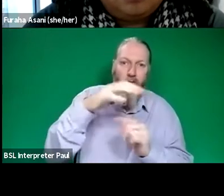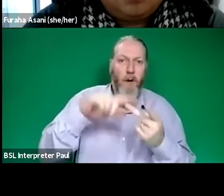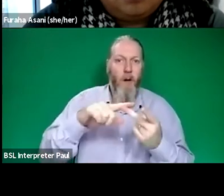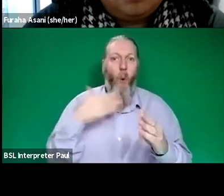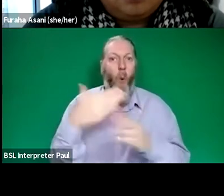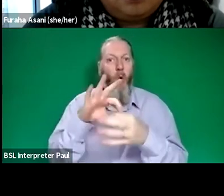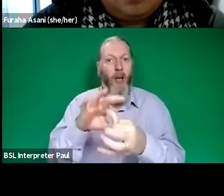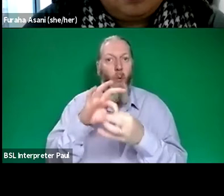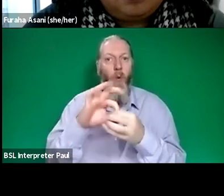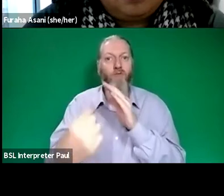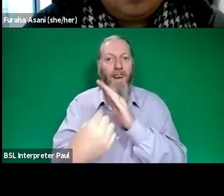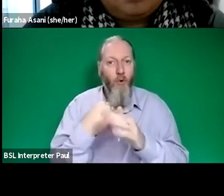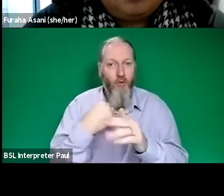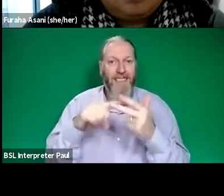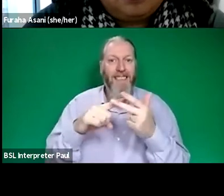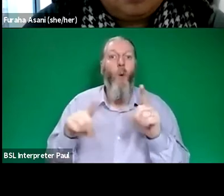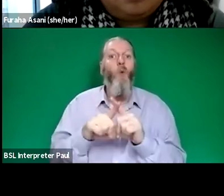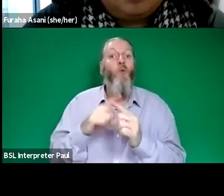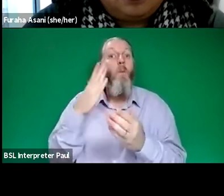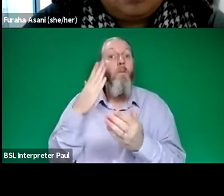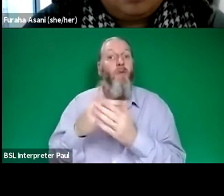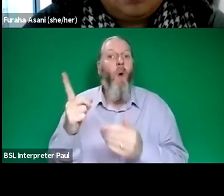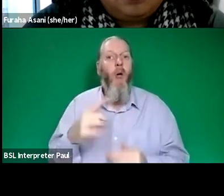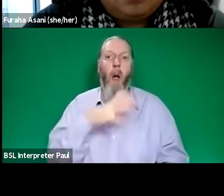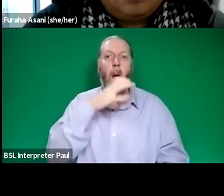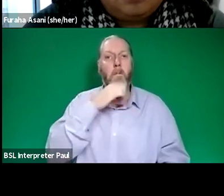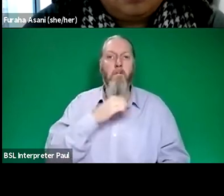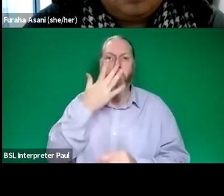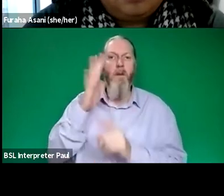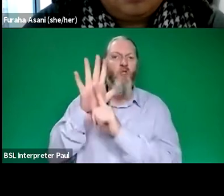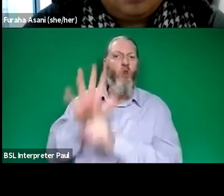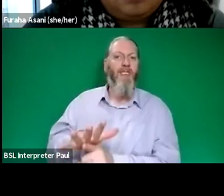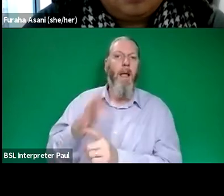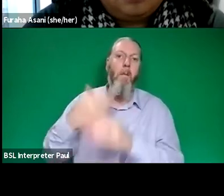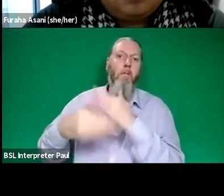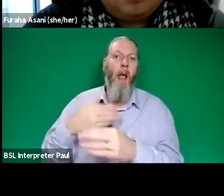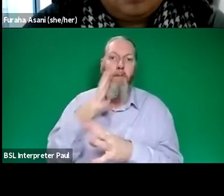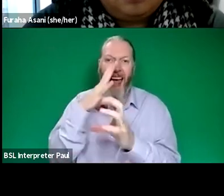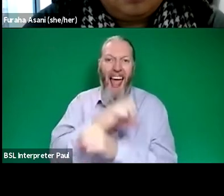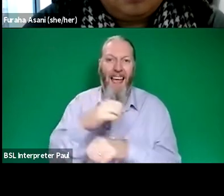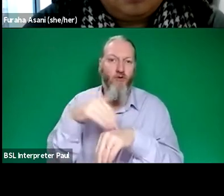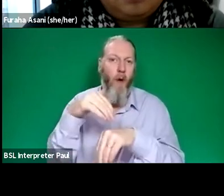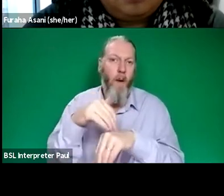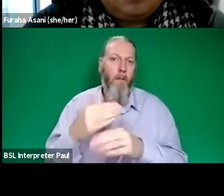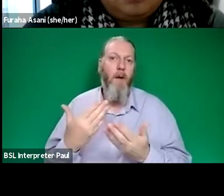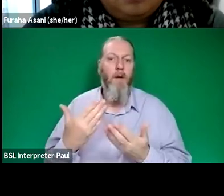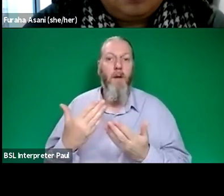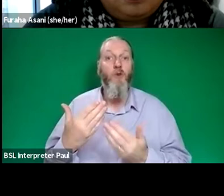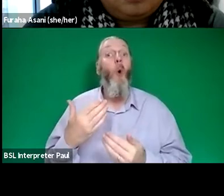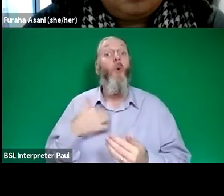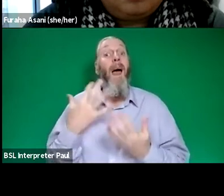making misogyny a hate crime and with a home of the living wage. So we believe that you get the justice that you have the power to